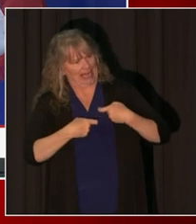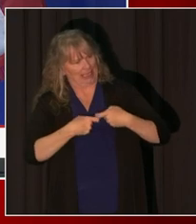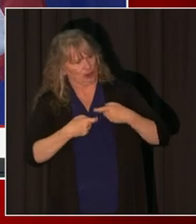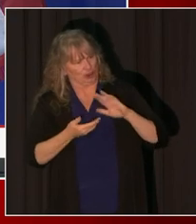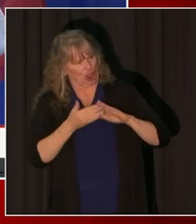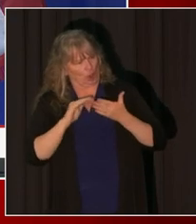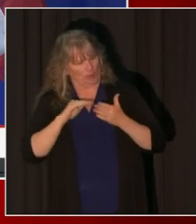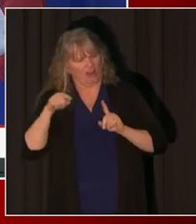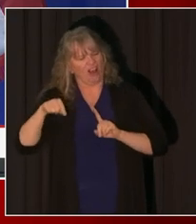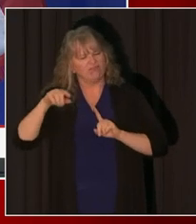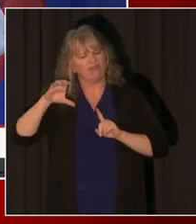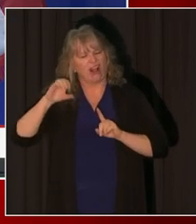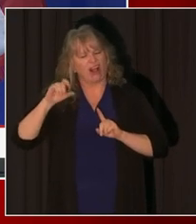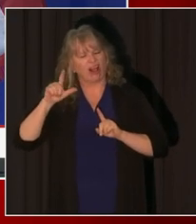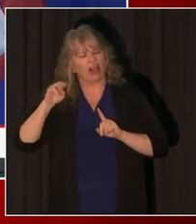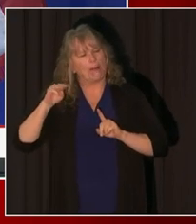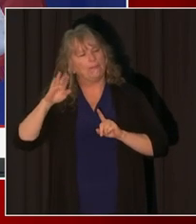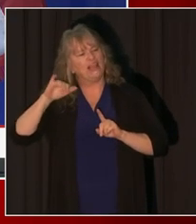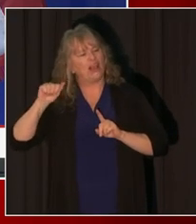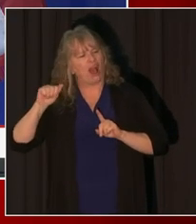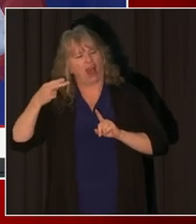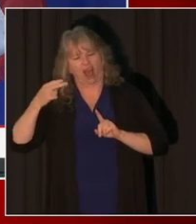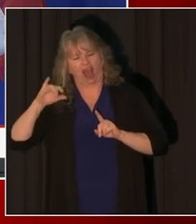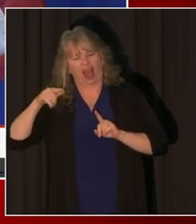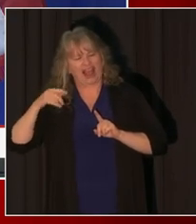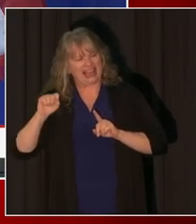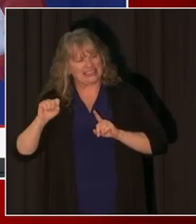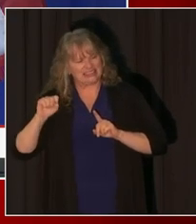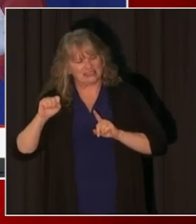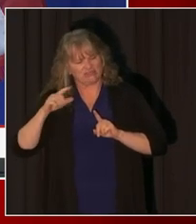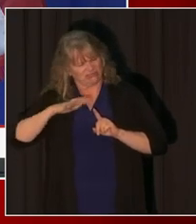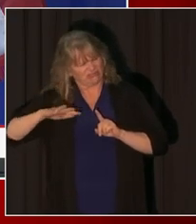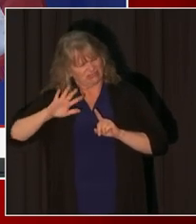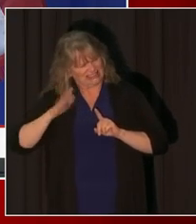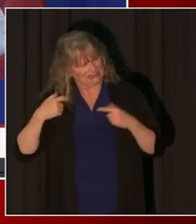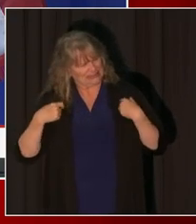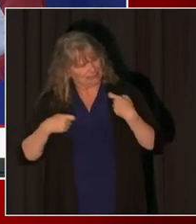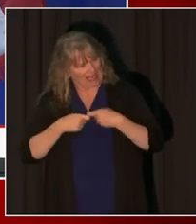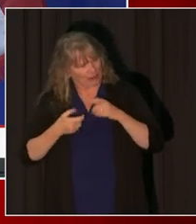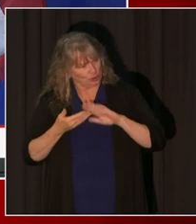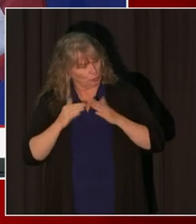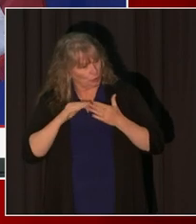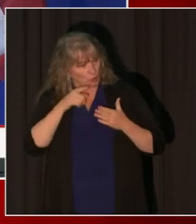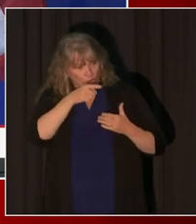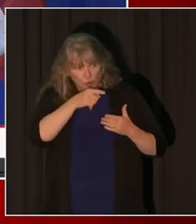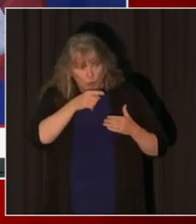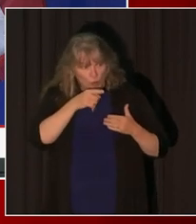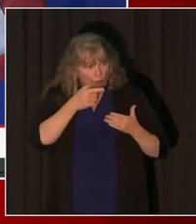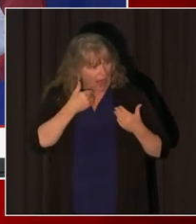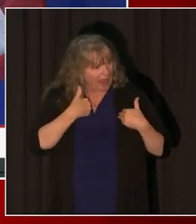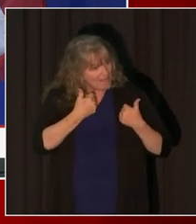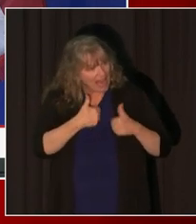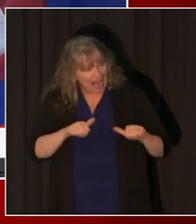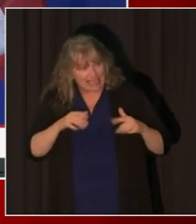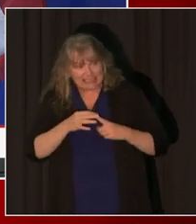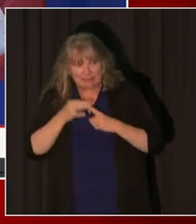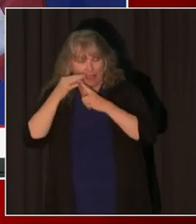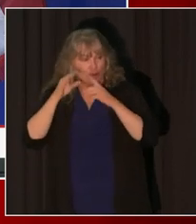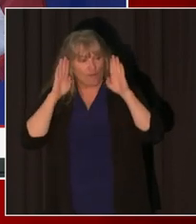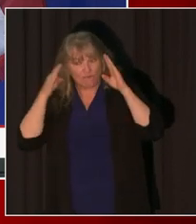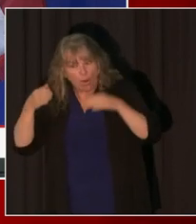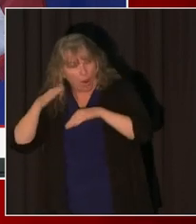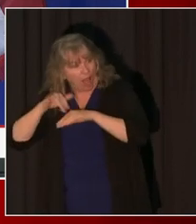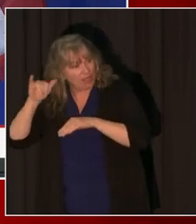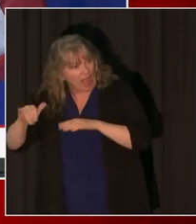Heights. Any particular efforts to focus on that community, given those